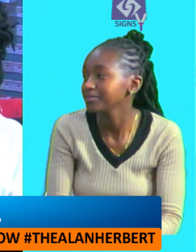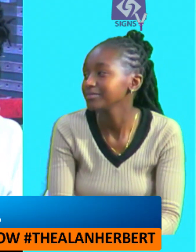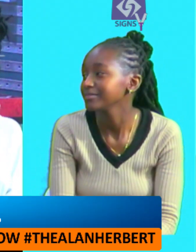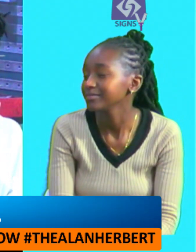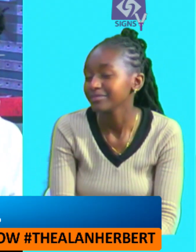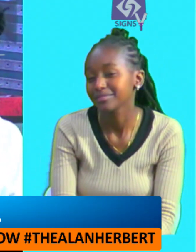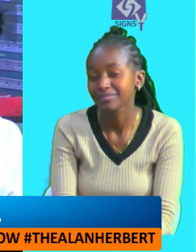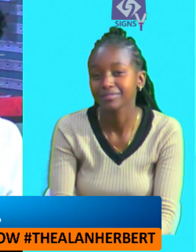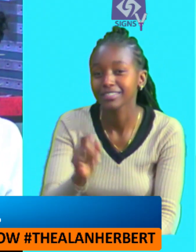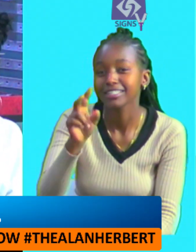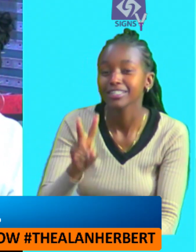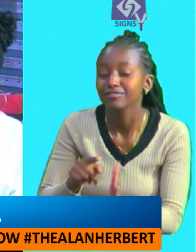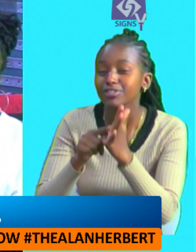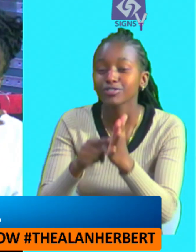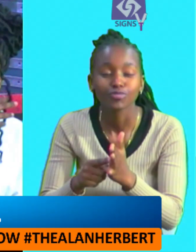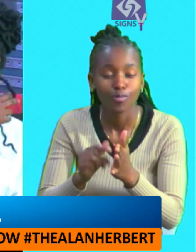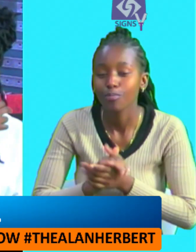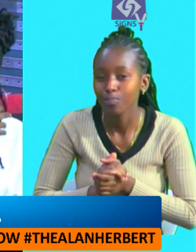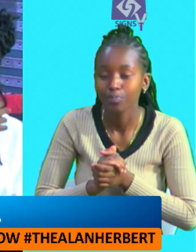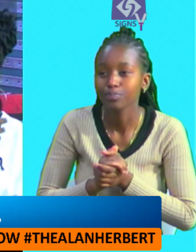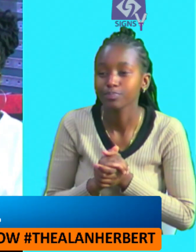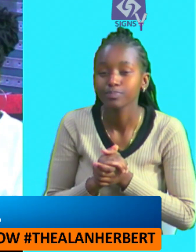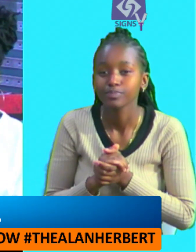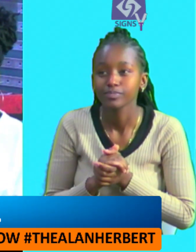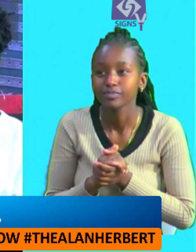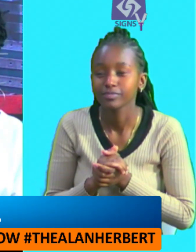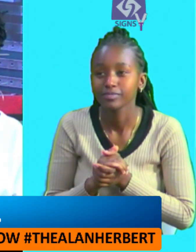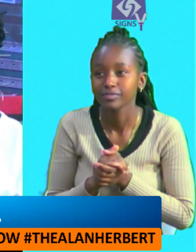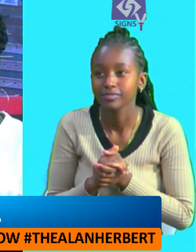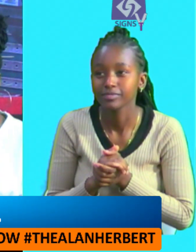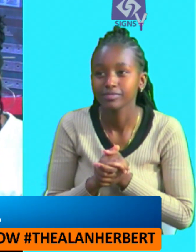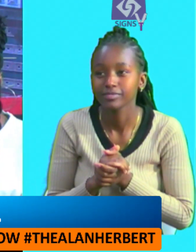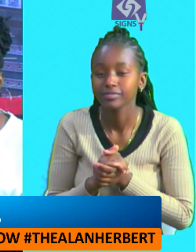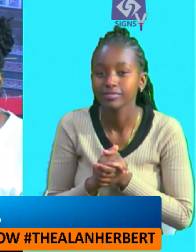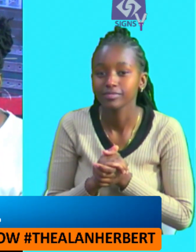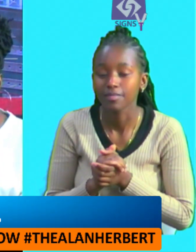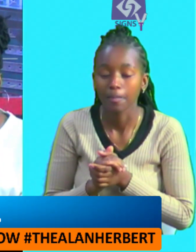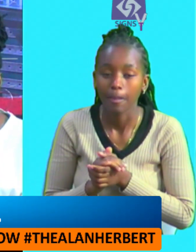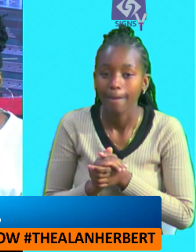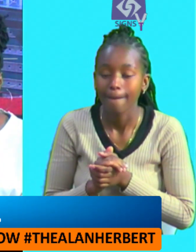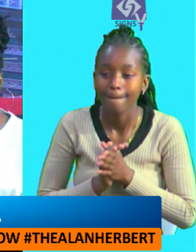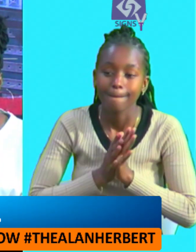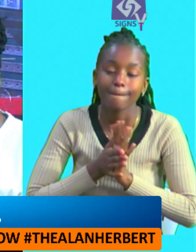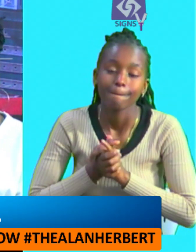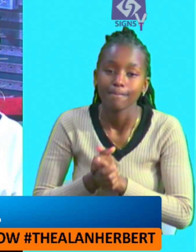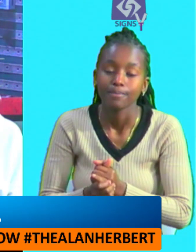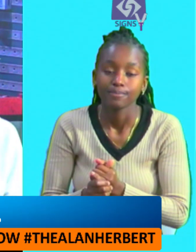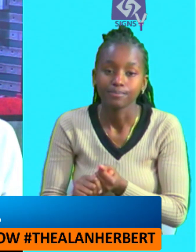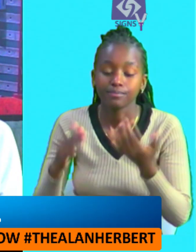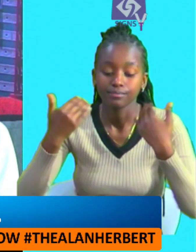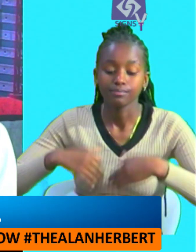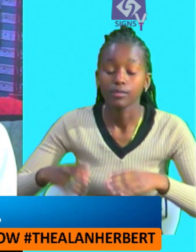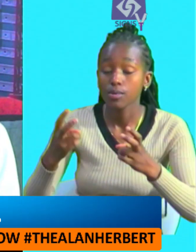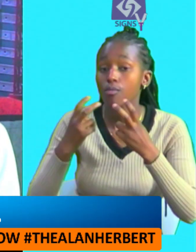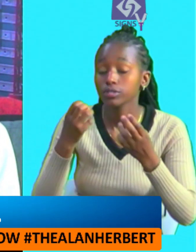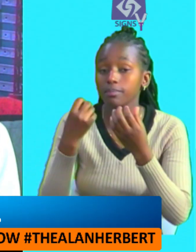It's a TV show. It's a TV segment. Yes, and a podcast in its own way. Yes, I've been watching a lot of